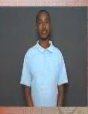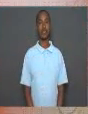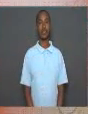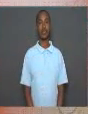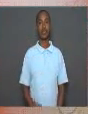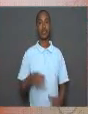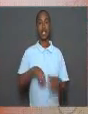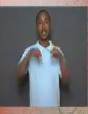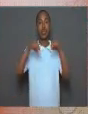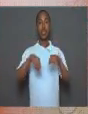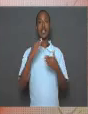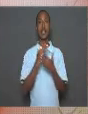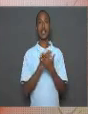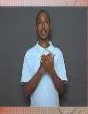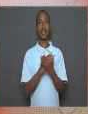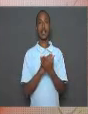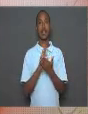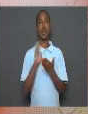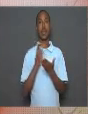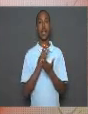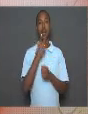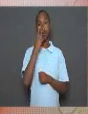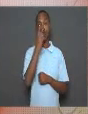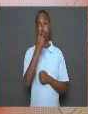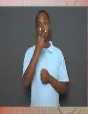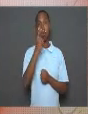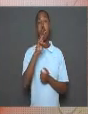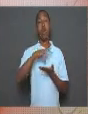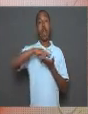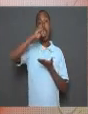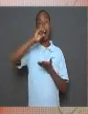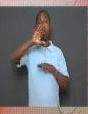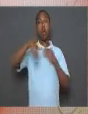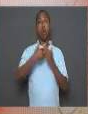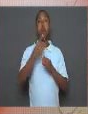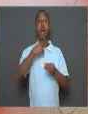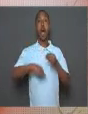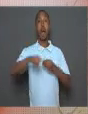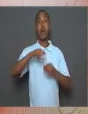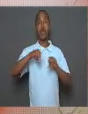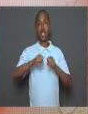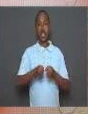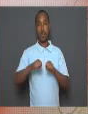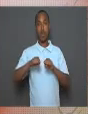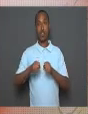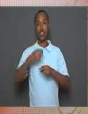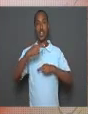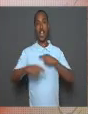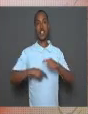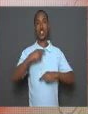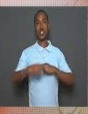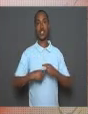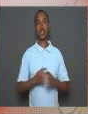In today's lesson, we are going to learn all about decomposition